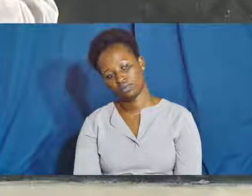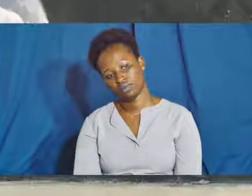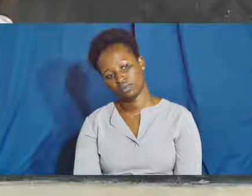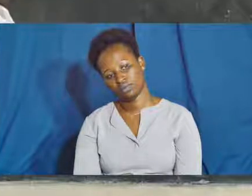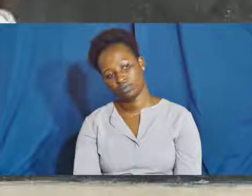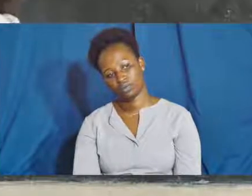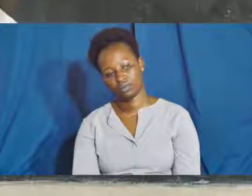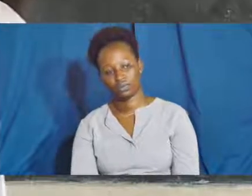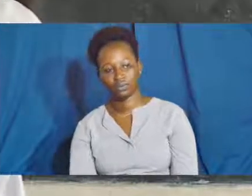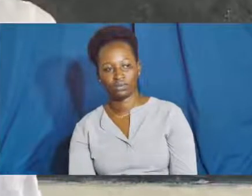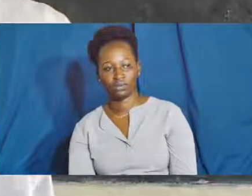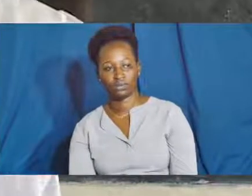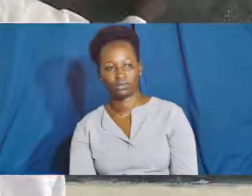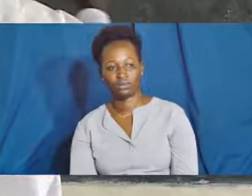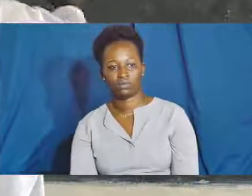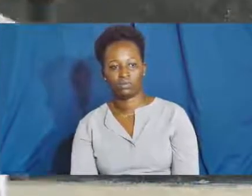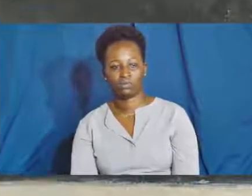It becomes 2, 3. So it is